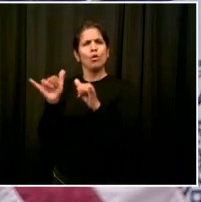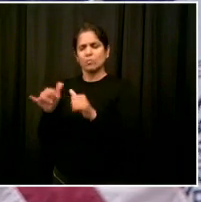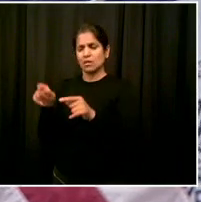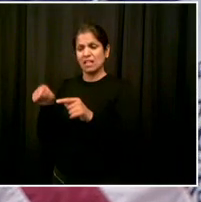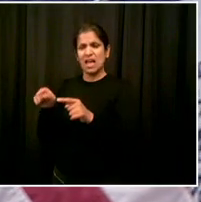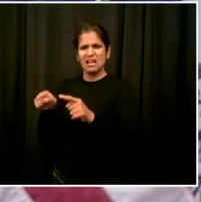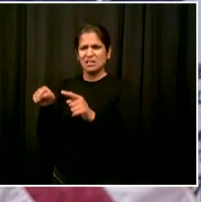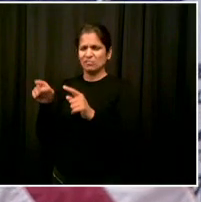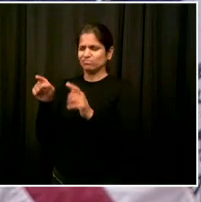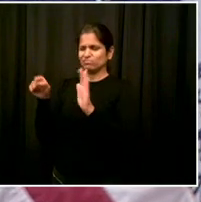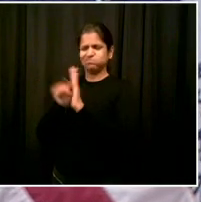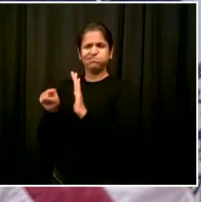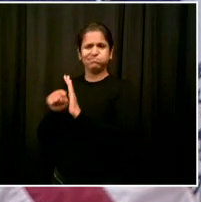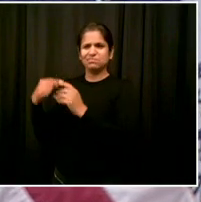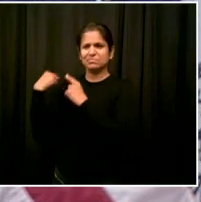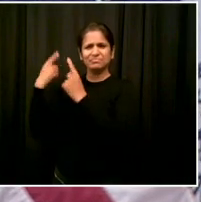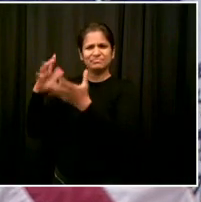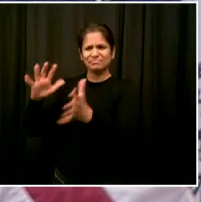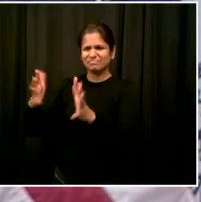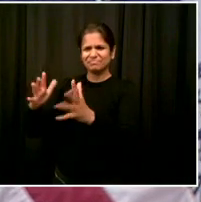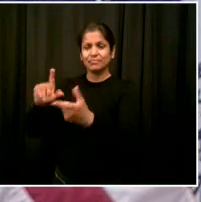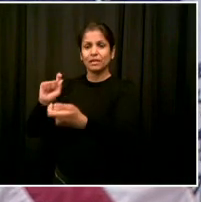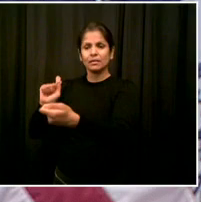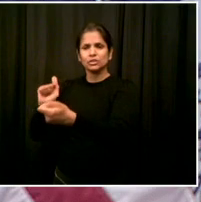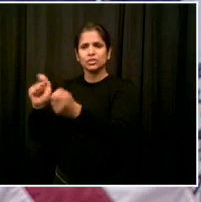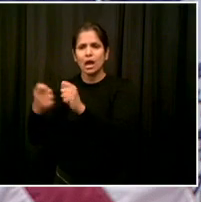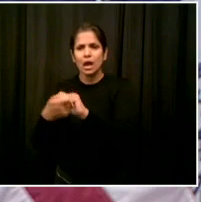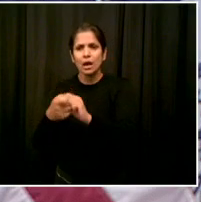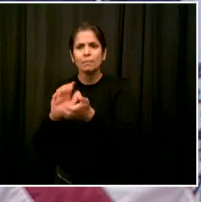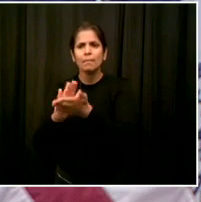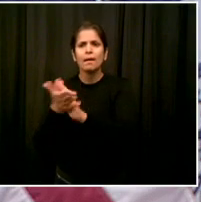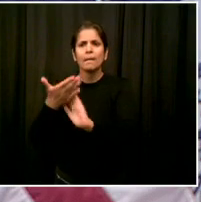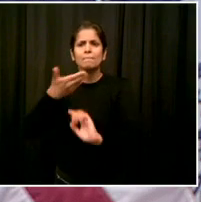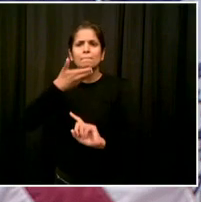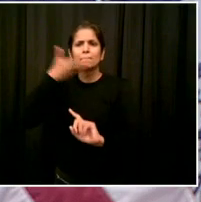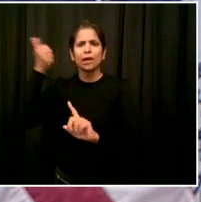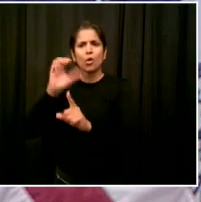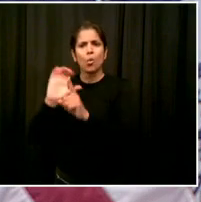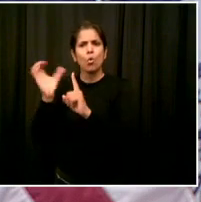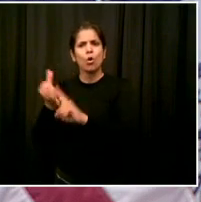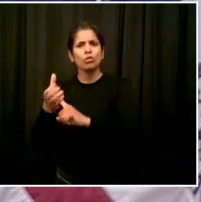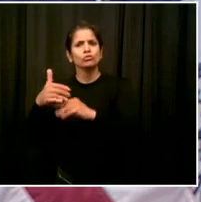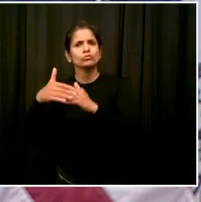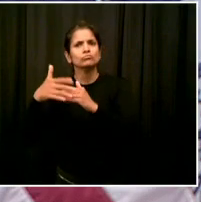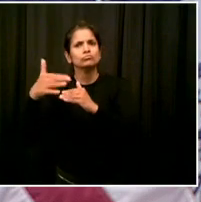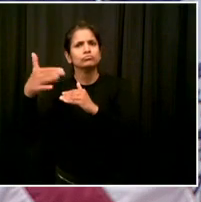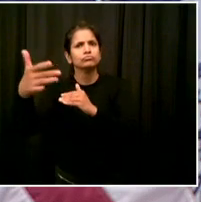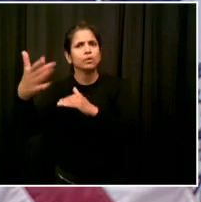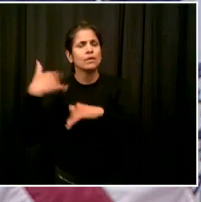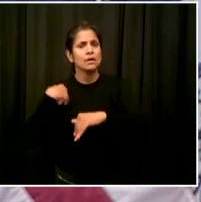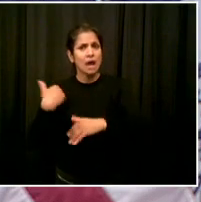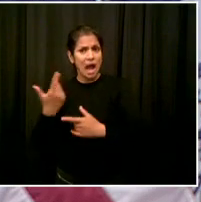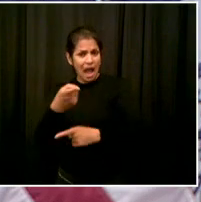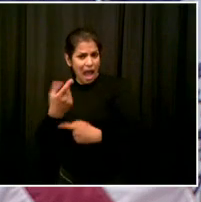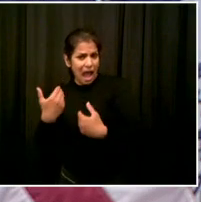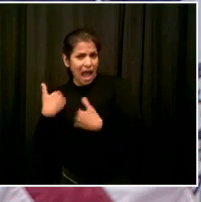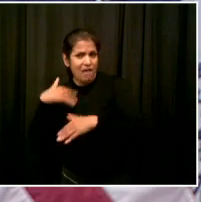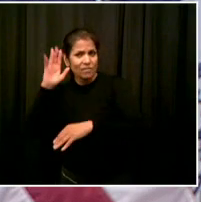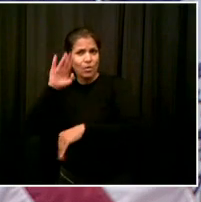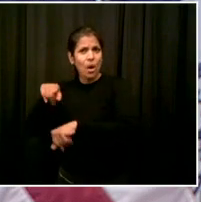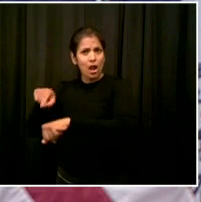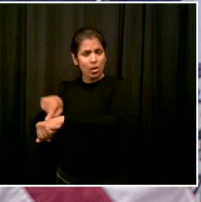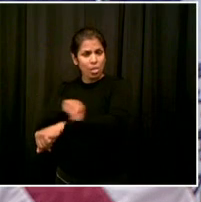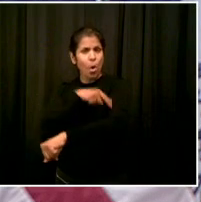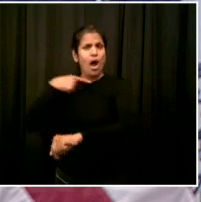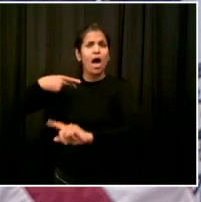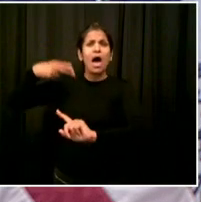in the NYPD whose misconduct in various forms did not prevent them from